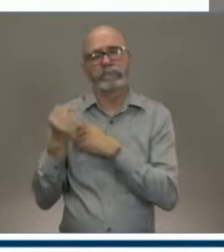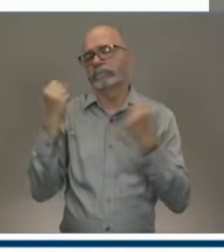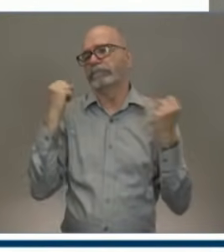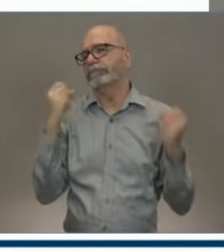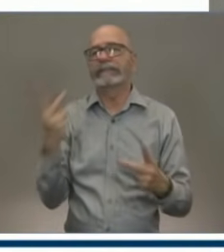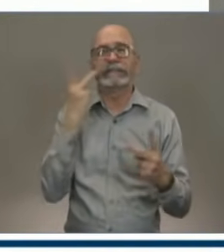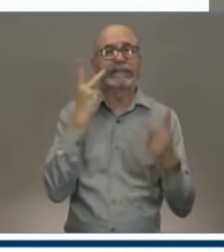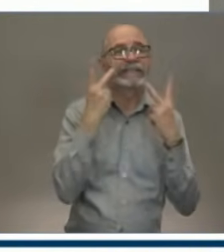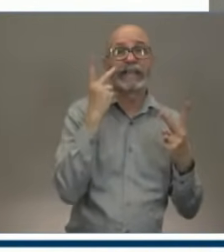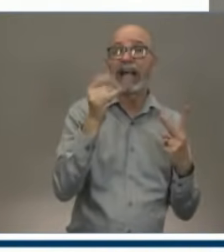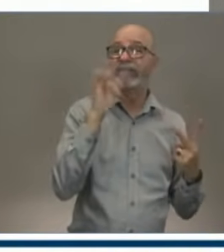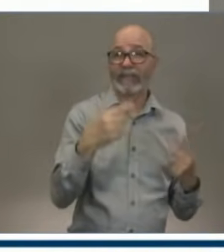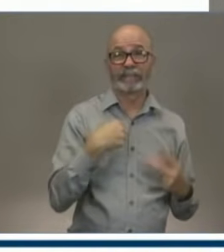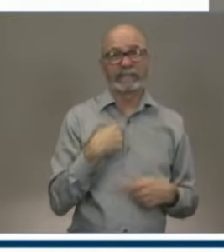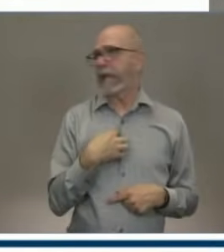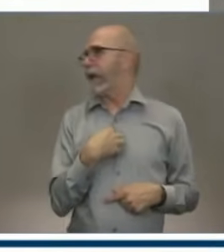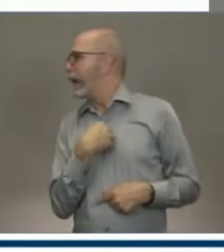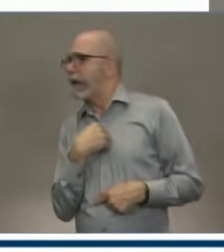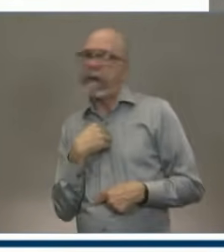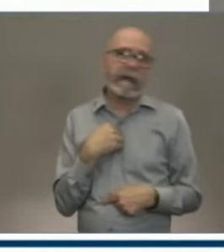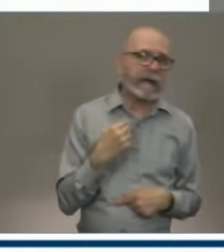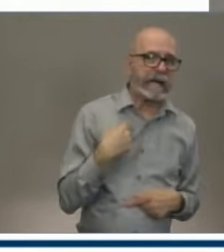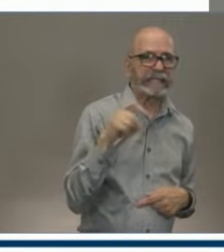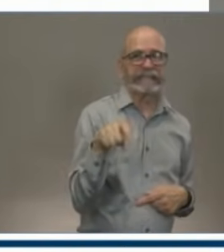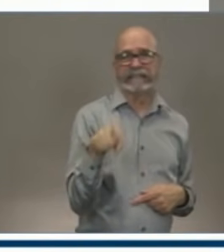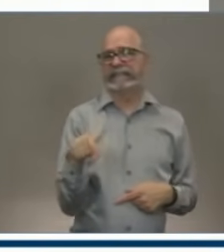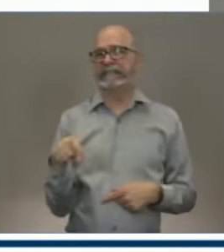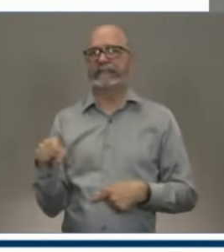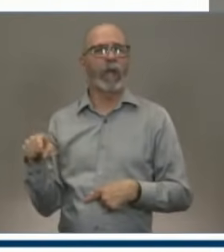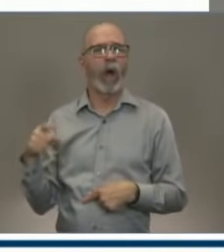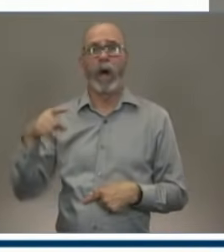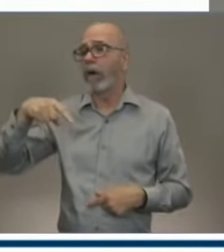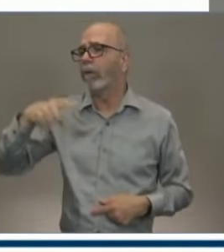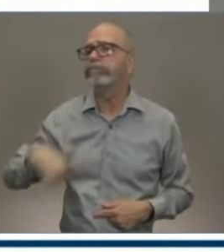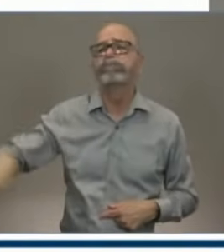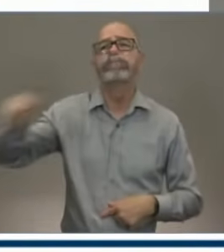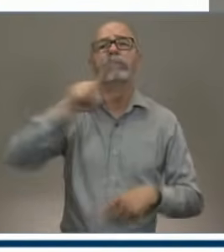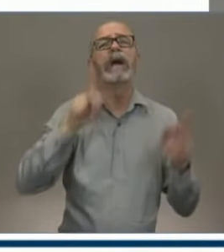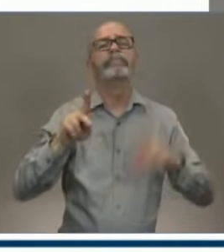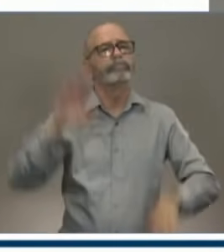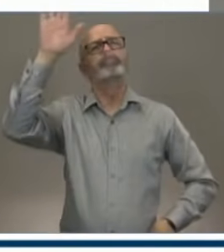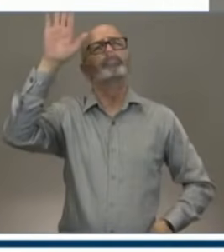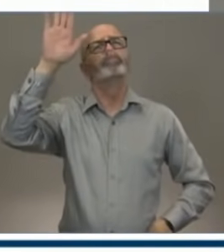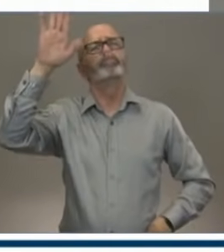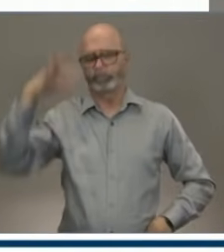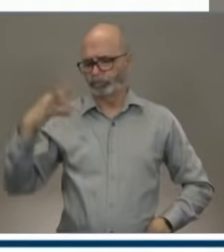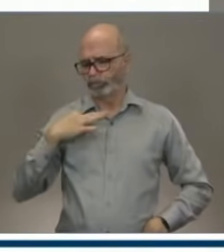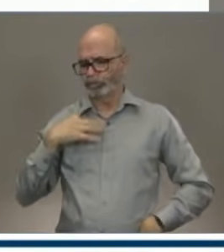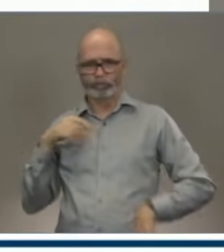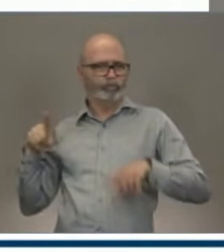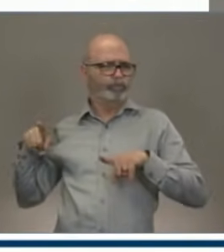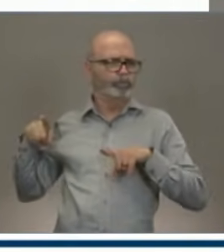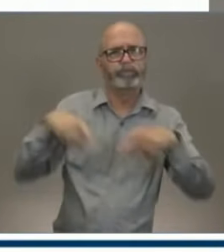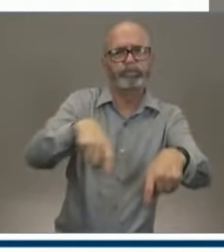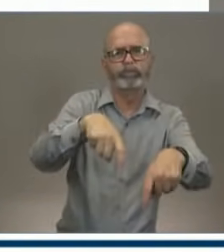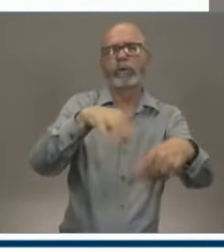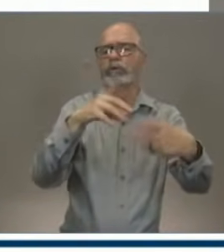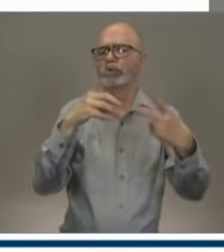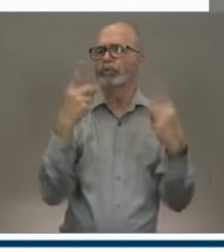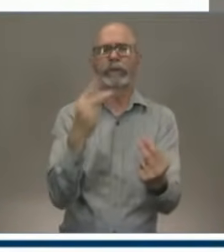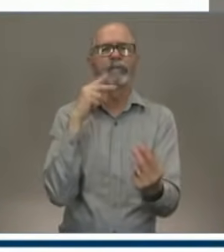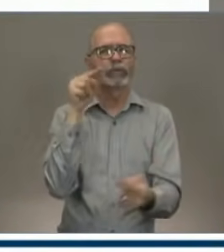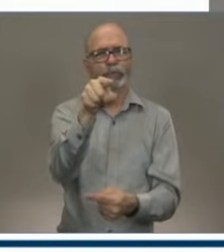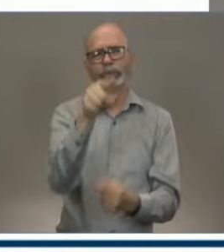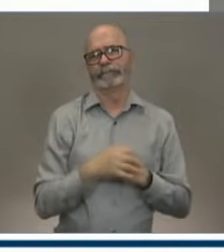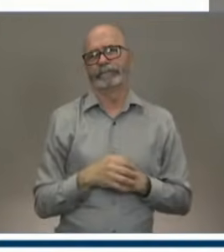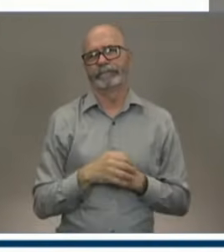get things done, Nova Scotians will come together and get it done. So thank you. We know that healthcare workers in Cape